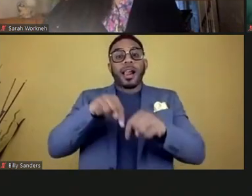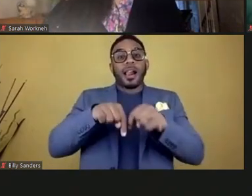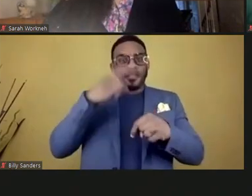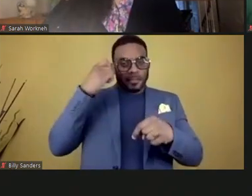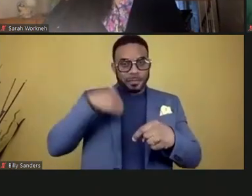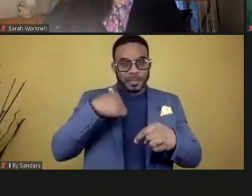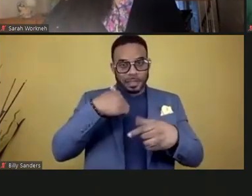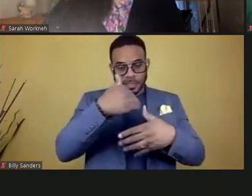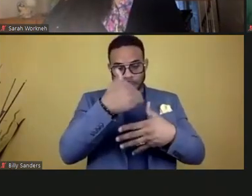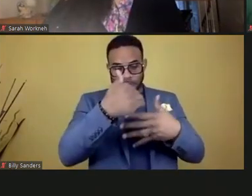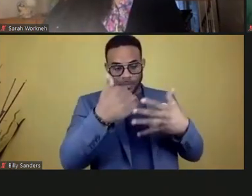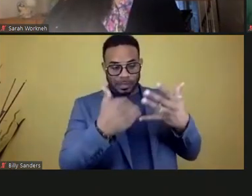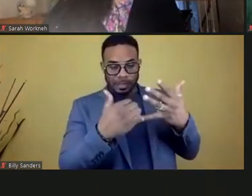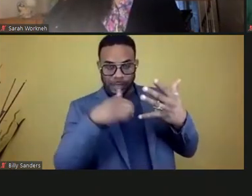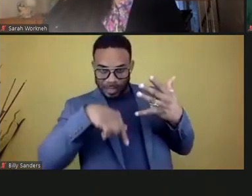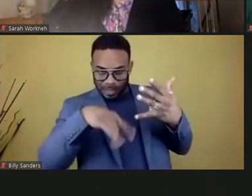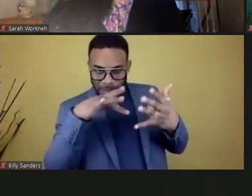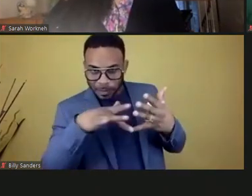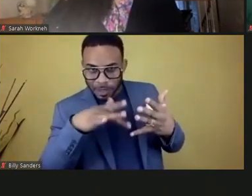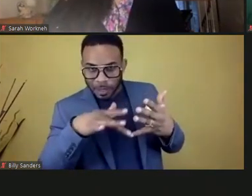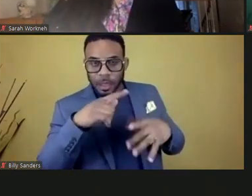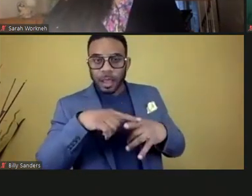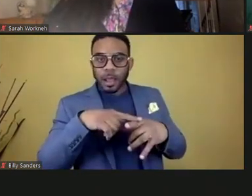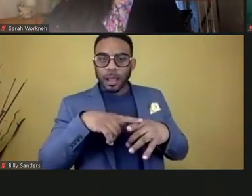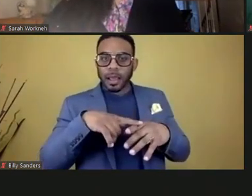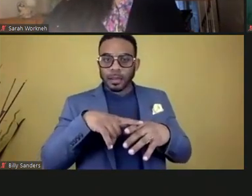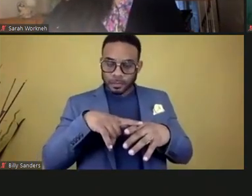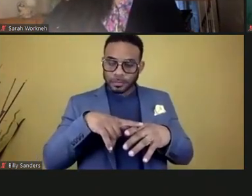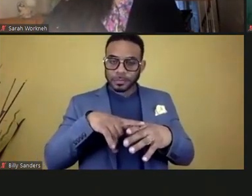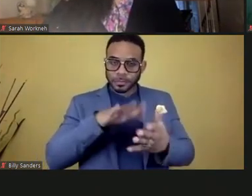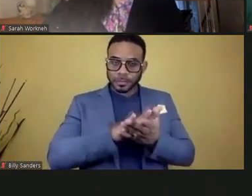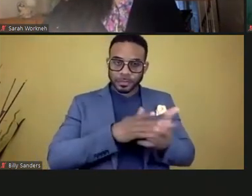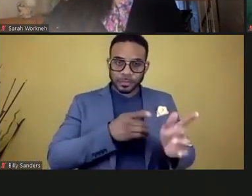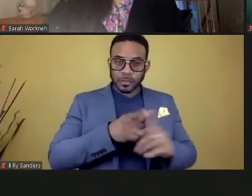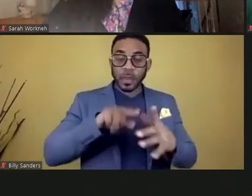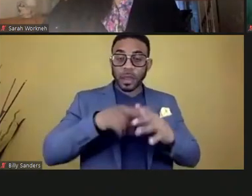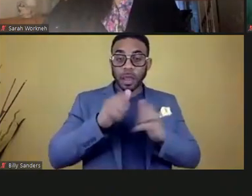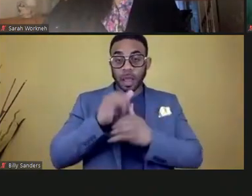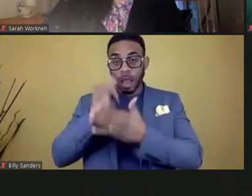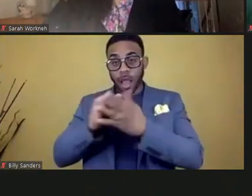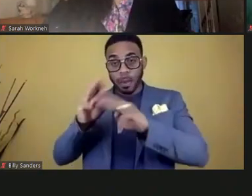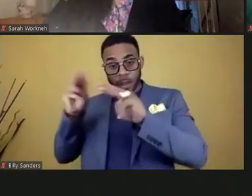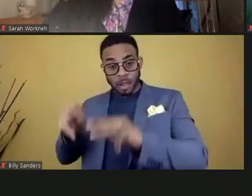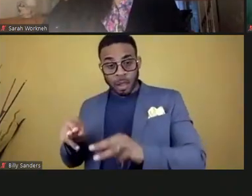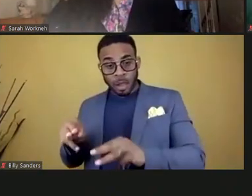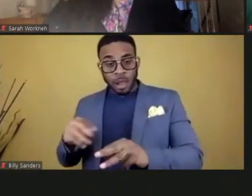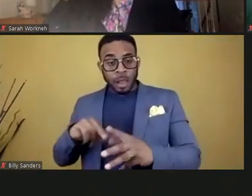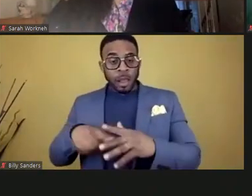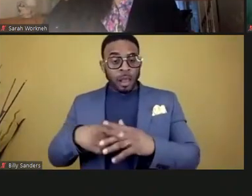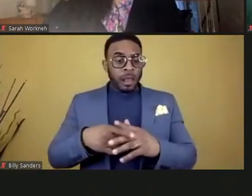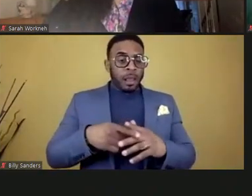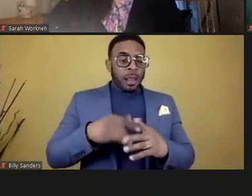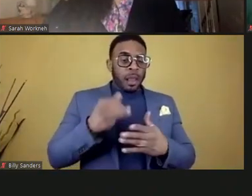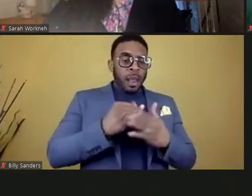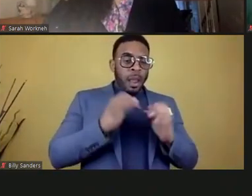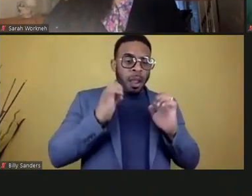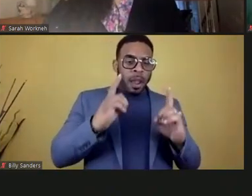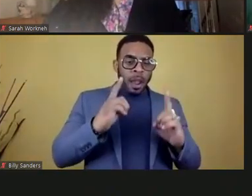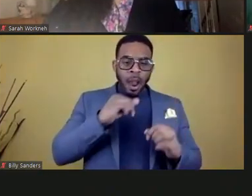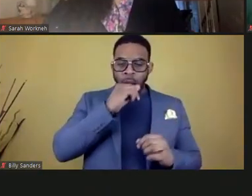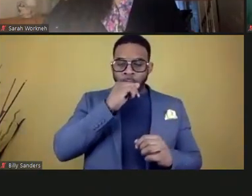as I land in this space in an academic context. I started out in art museums and I started out as an art